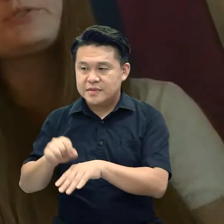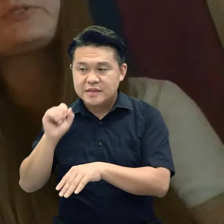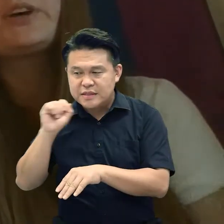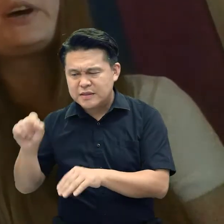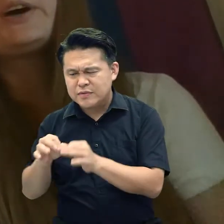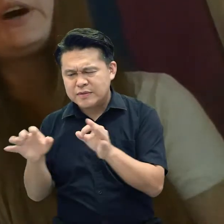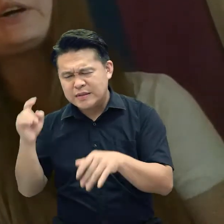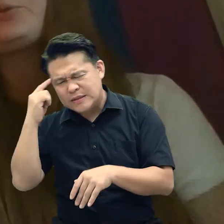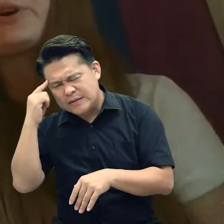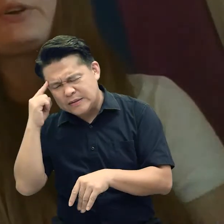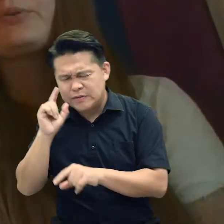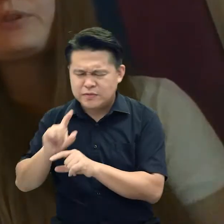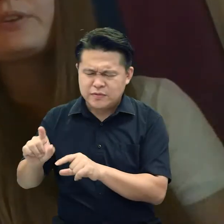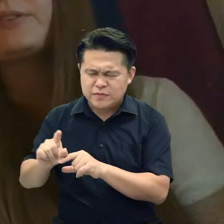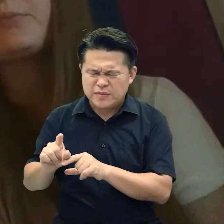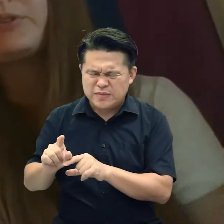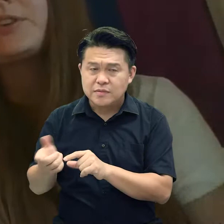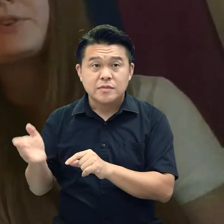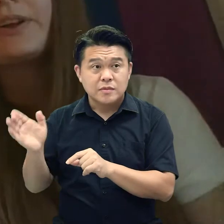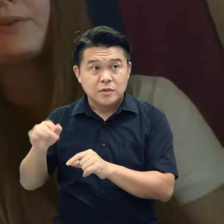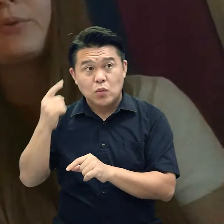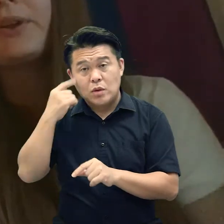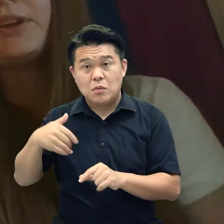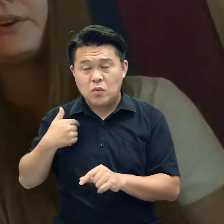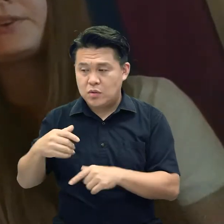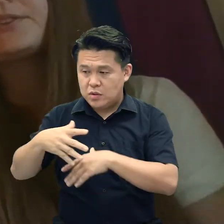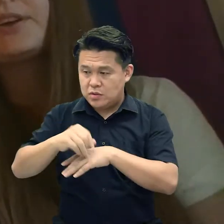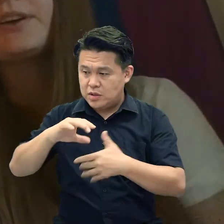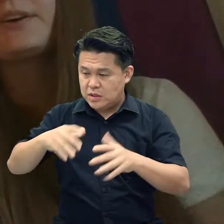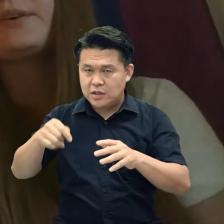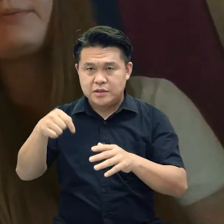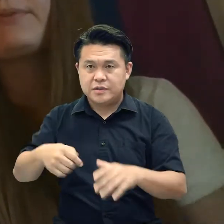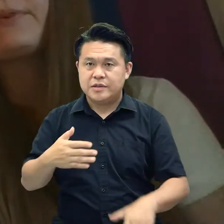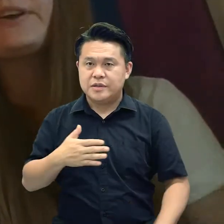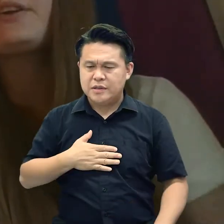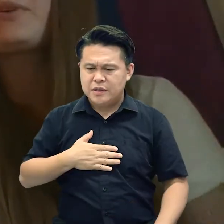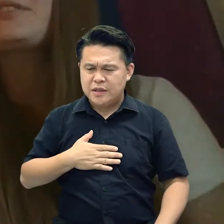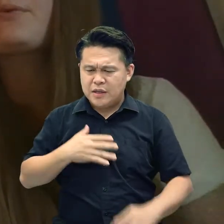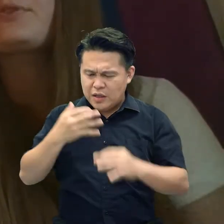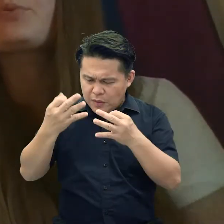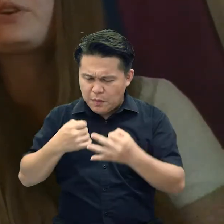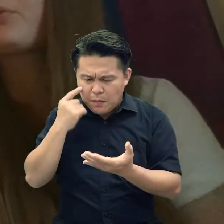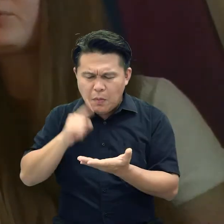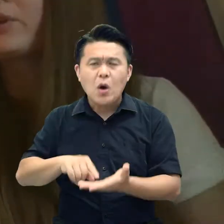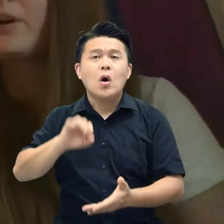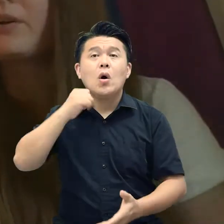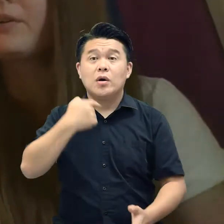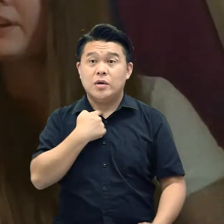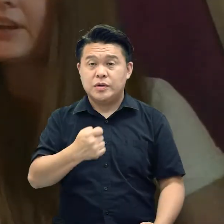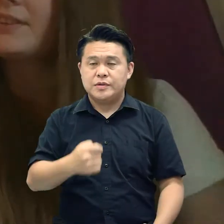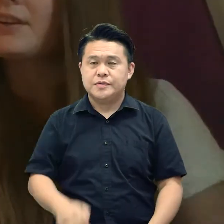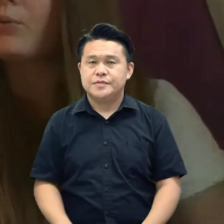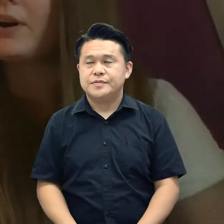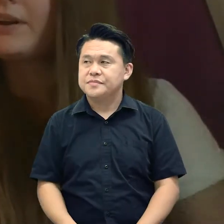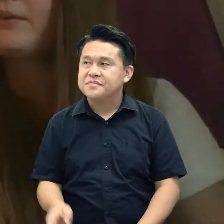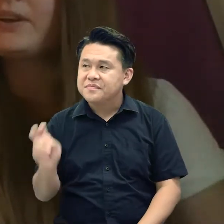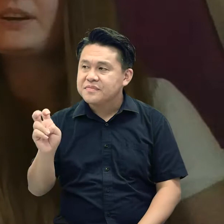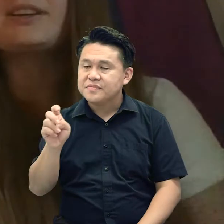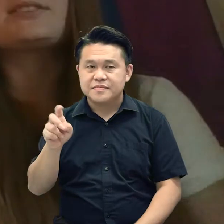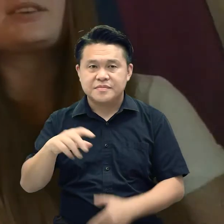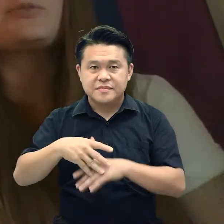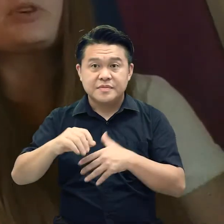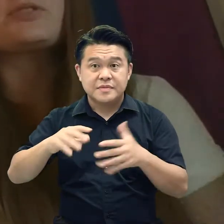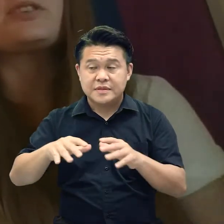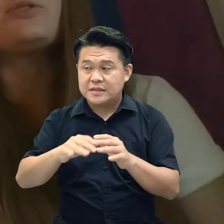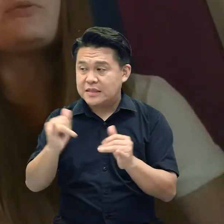Korea. I struggled with bisexuality for many years. Finding myself in Sweden was really hard, and I can't tell why.